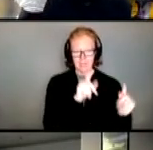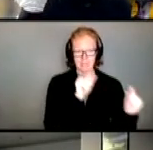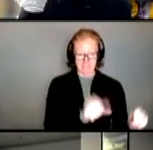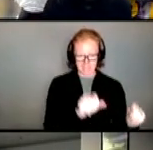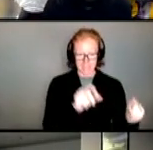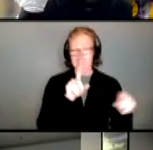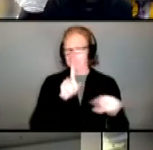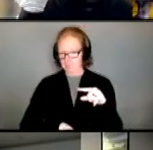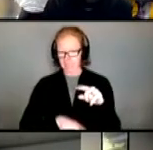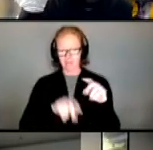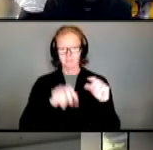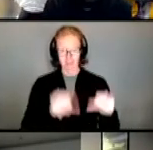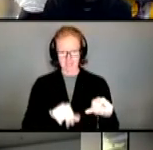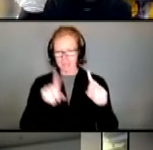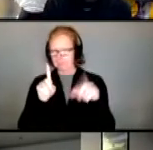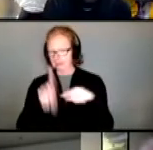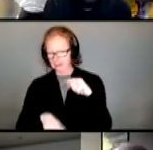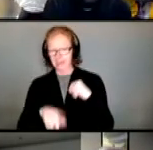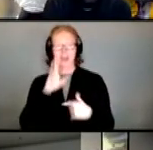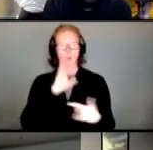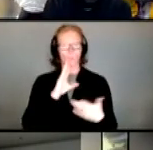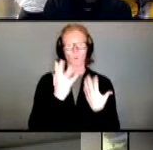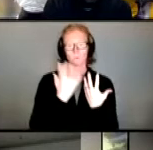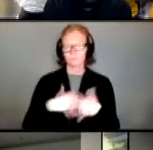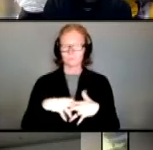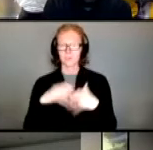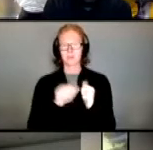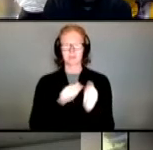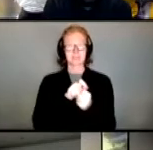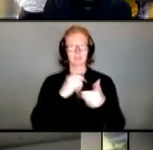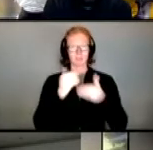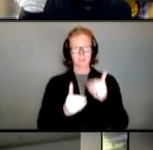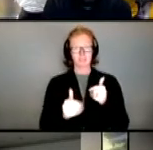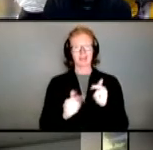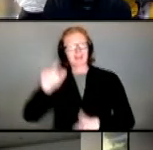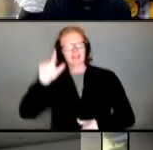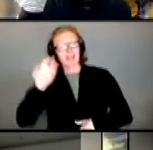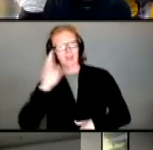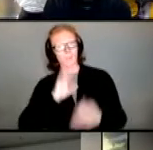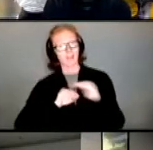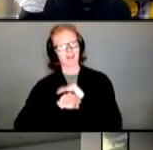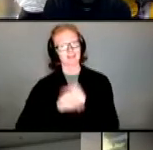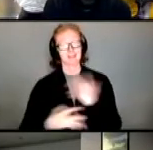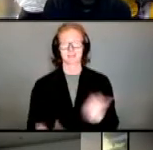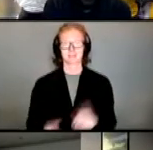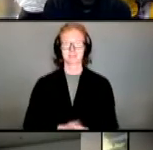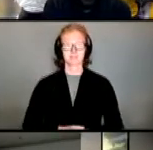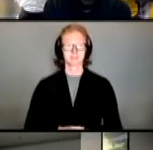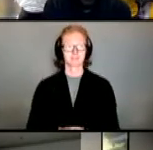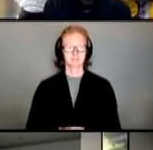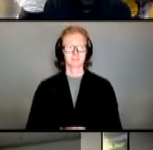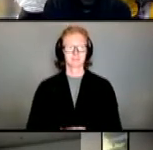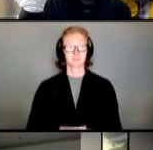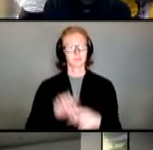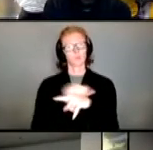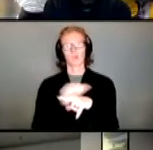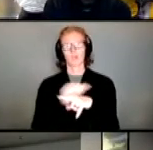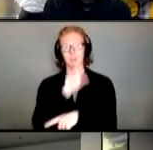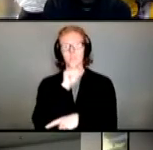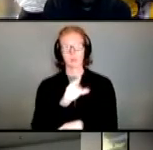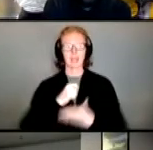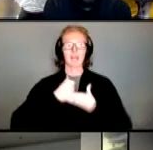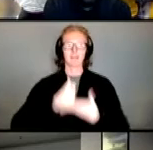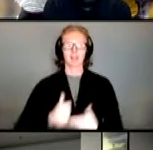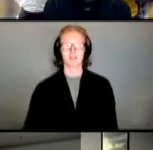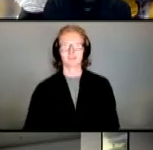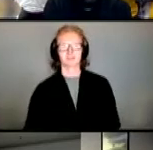do, things that we can work out a process so we can later have access. And so some training would really be